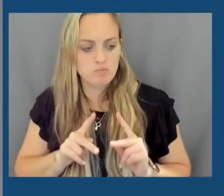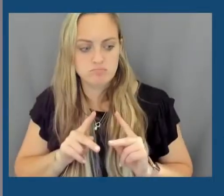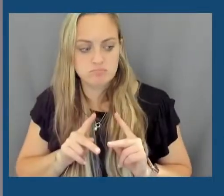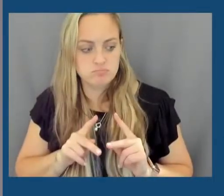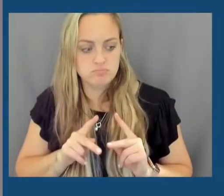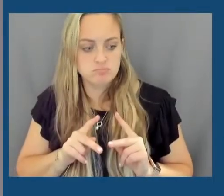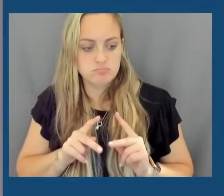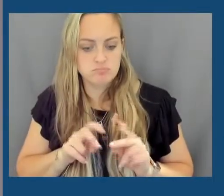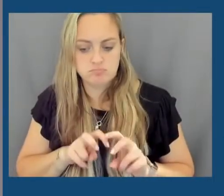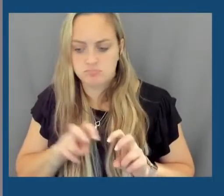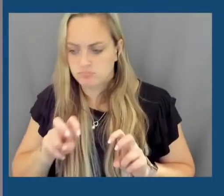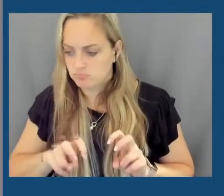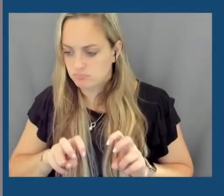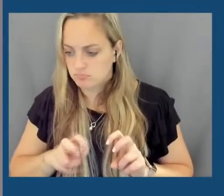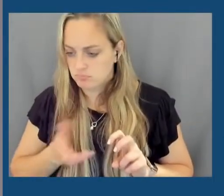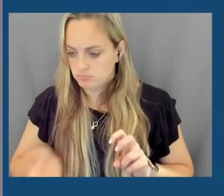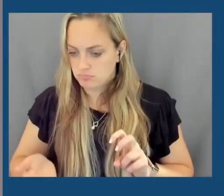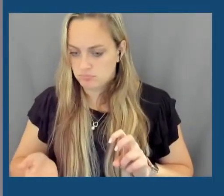their immediate